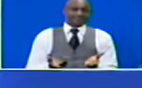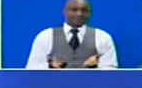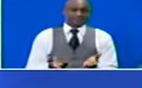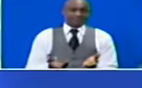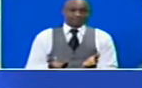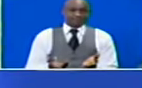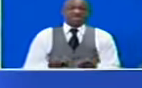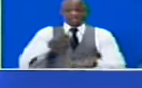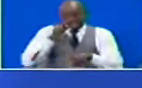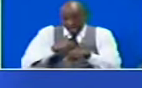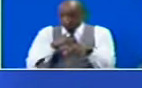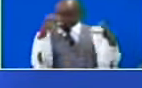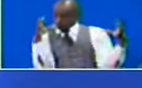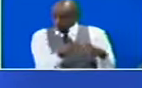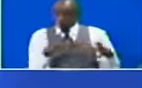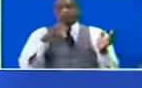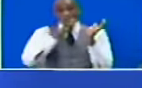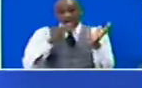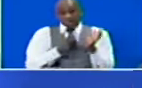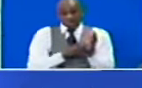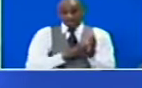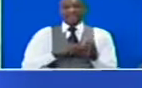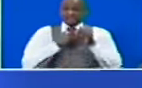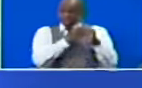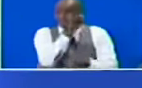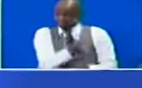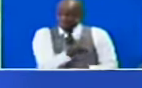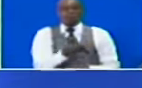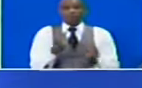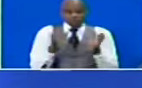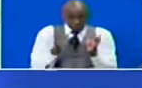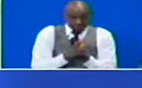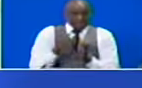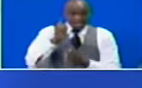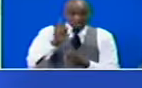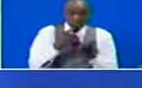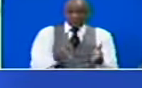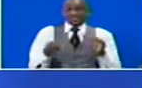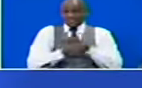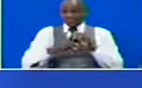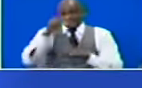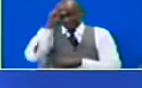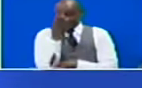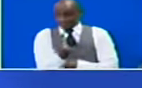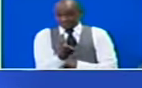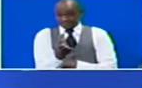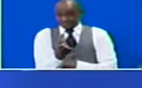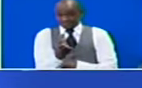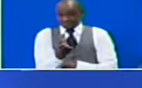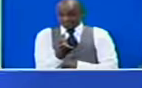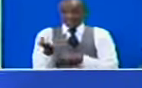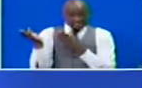An attempt by a group of Ukambani opinion leaders accompanied by Nairobi Deputy Governor Jonathan Mweke